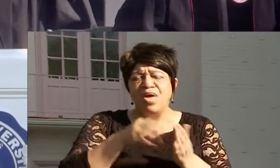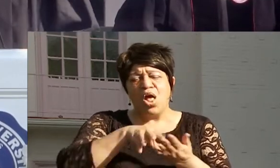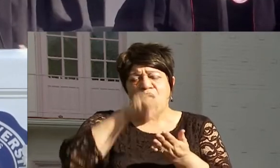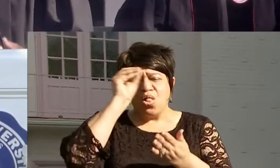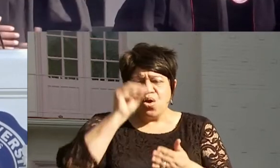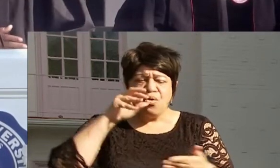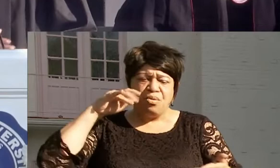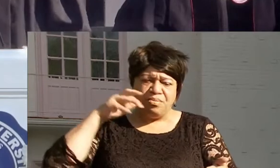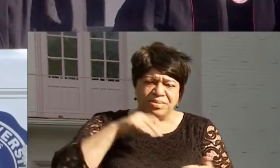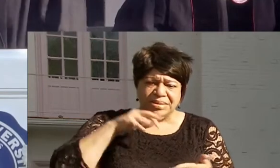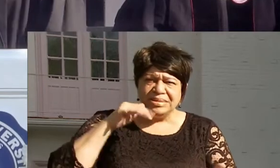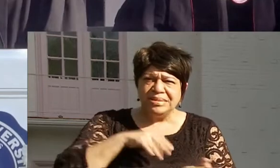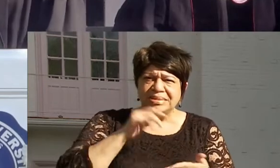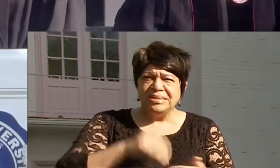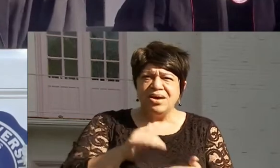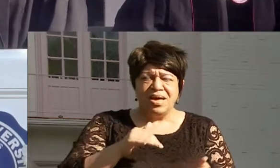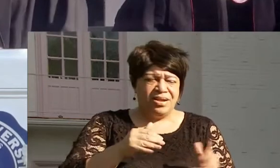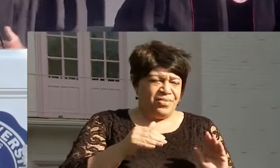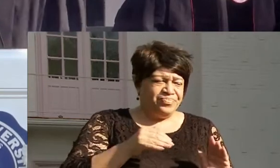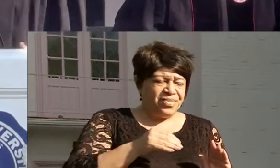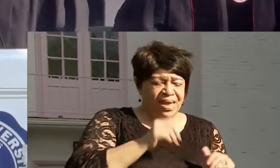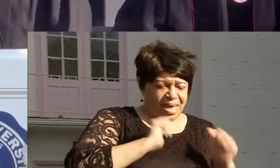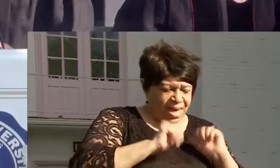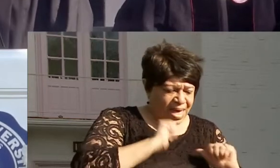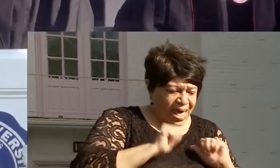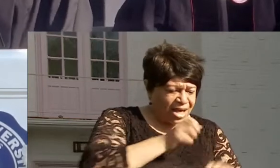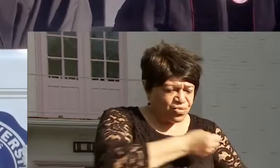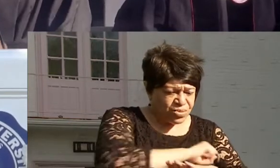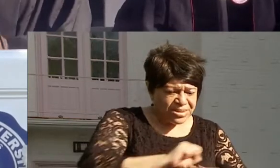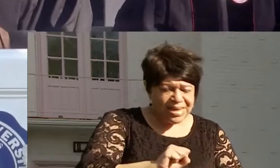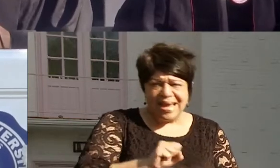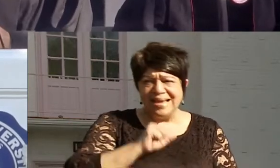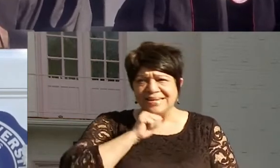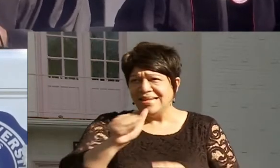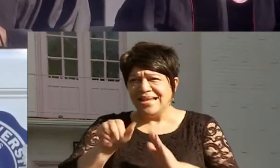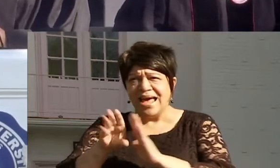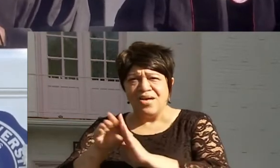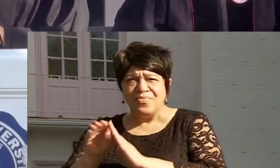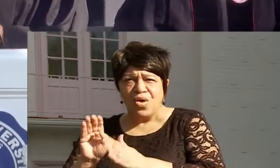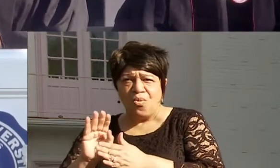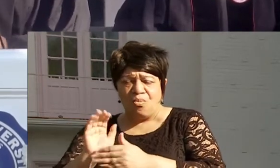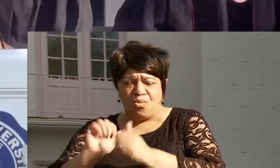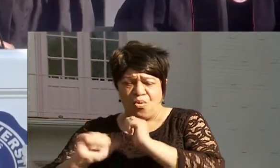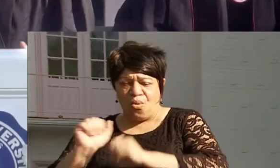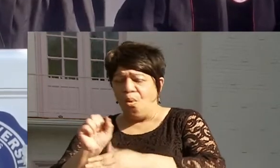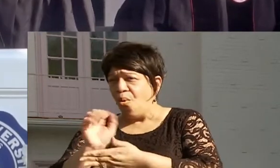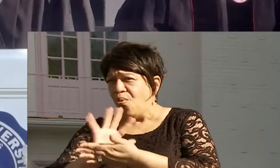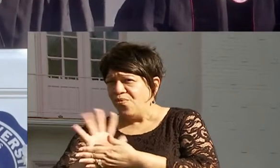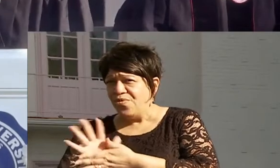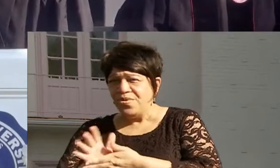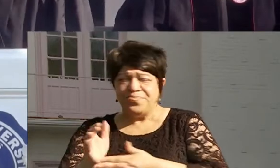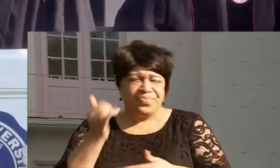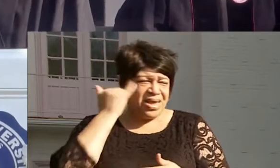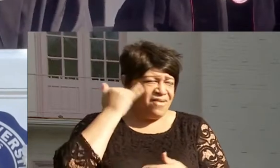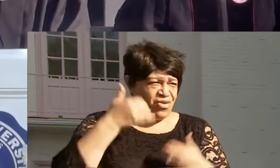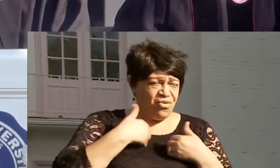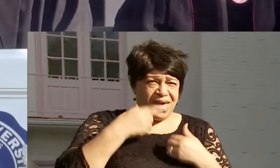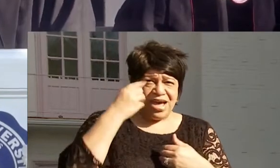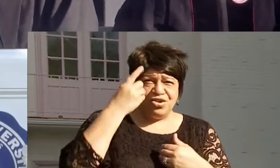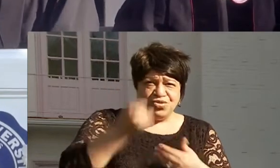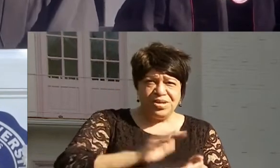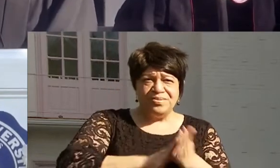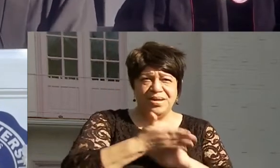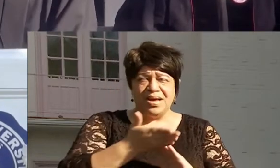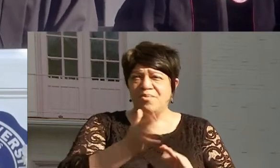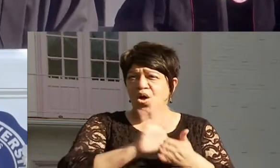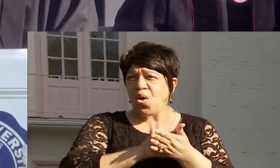of screen acting versus theater, learn voice and movement. It meant even if you had dreams of being a movie star, do some